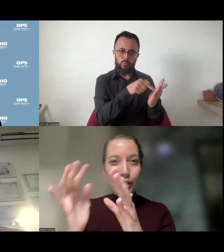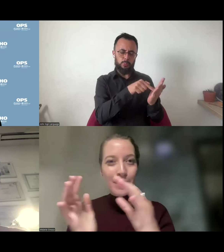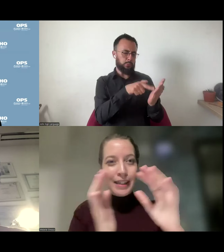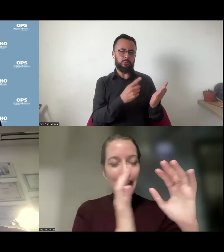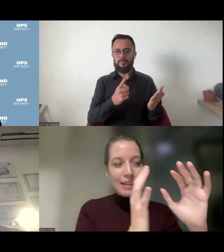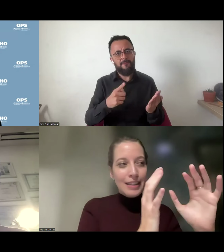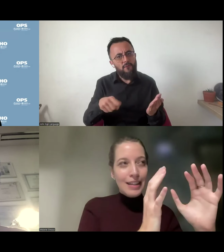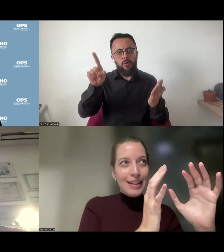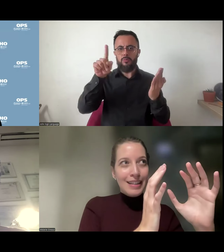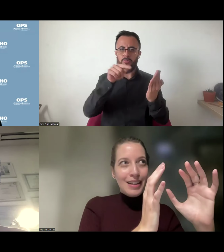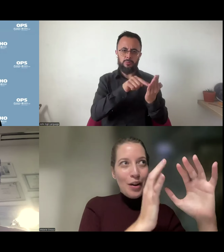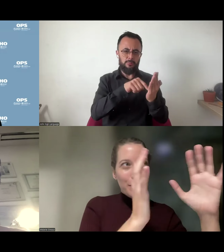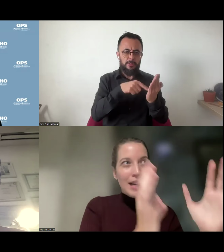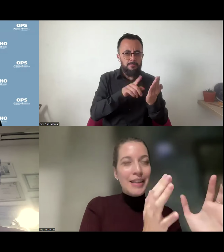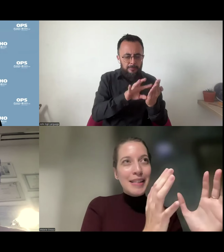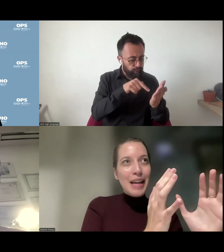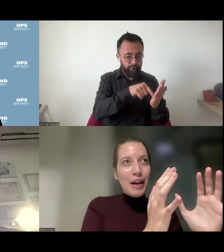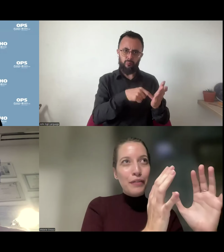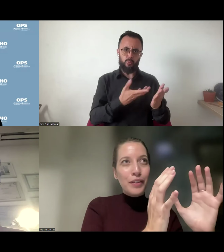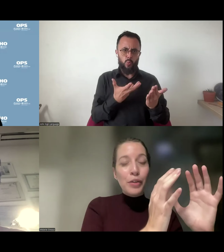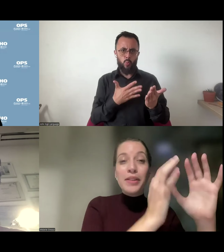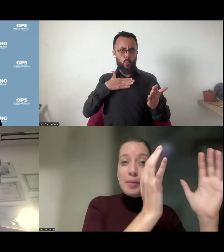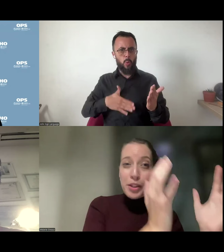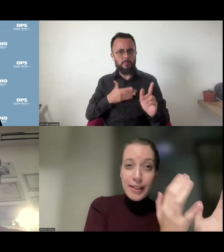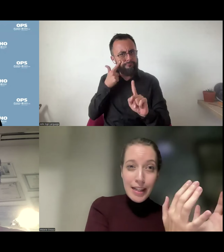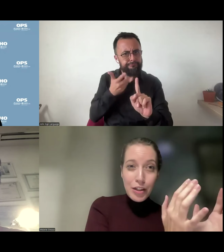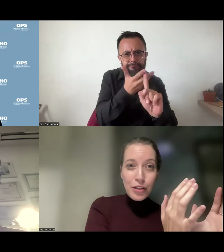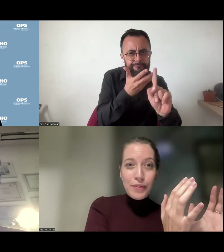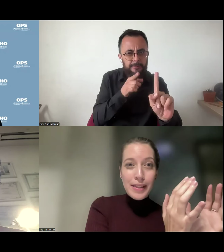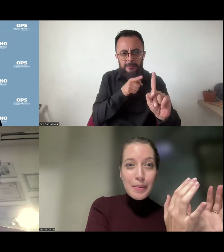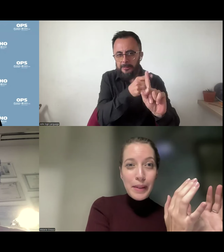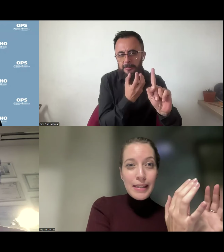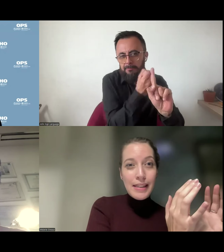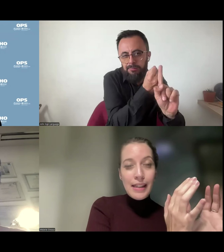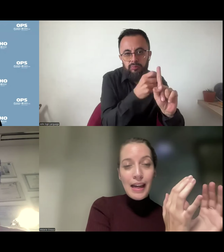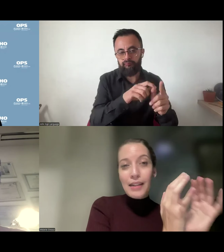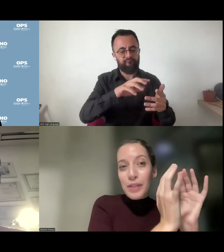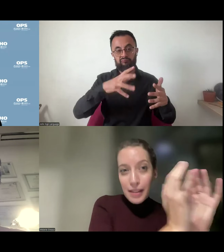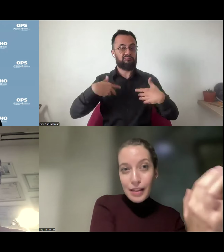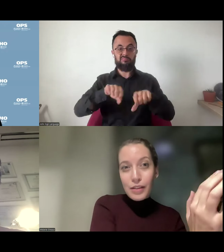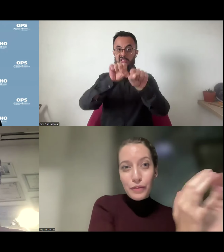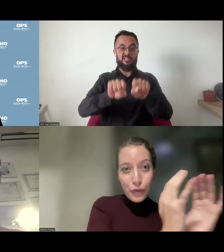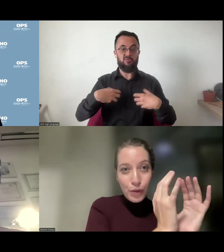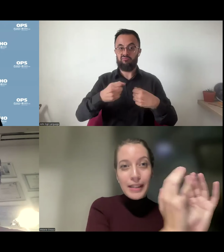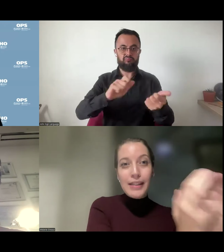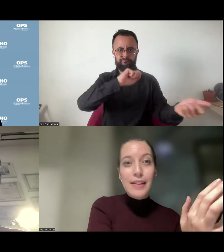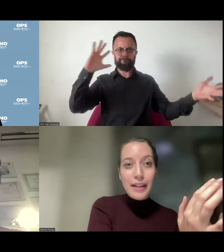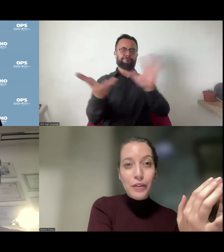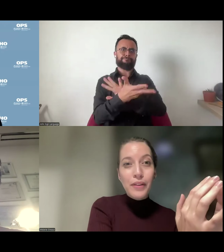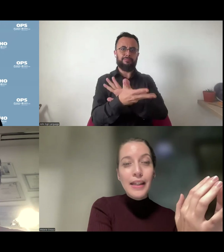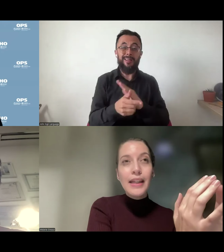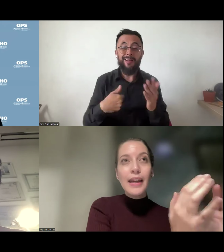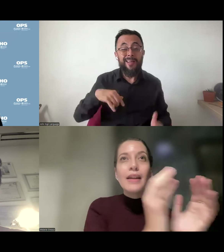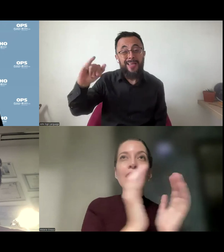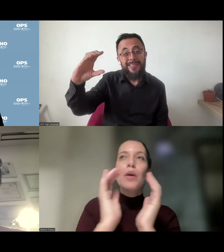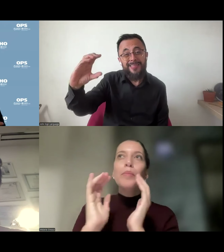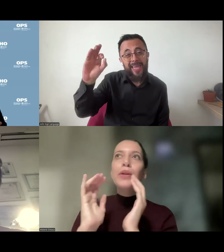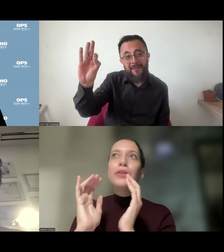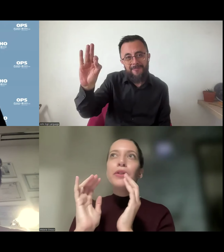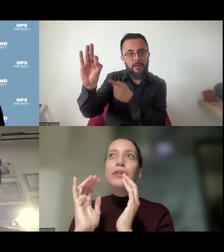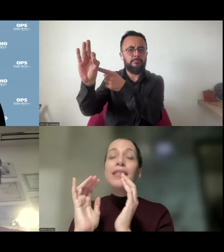very much looking at on the ICF, the conceptualization of disability, and we're still following this line of